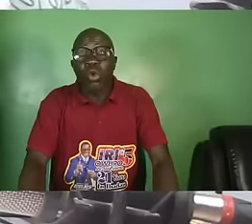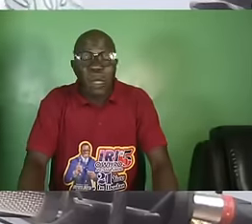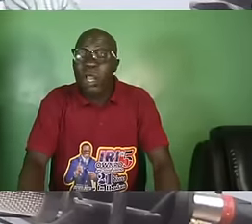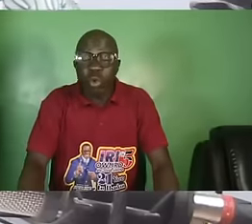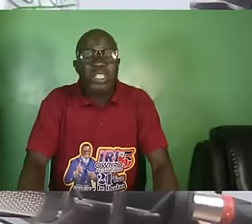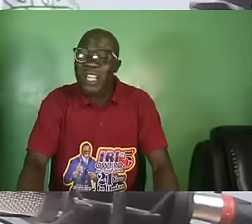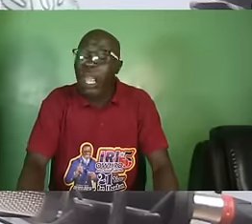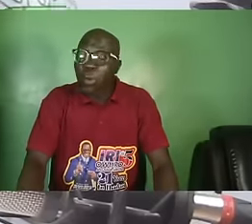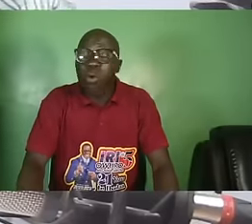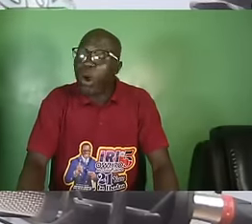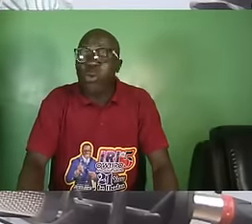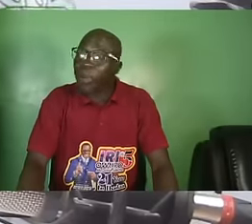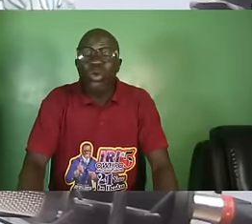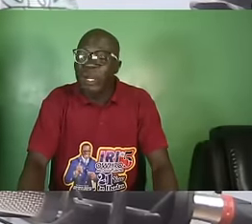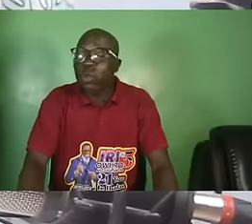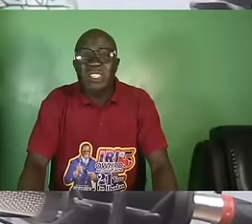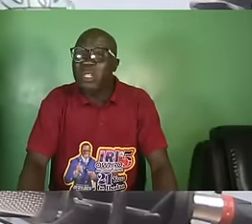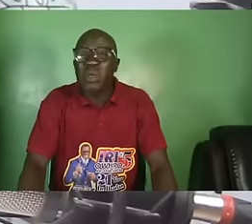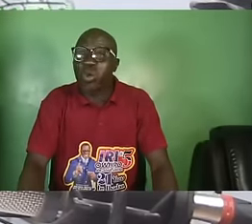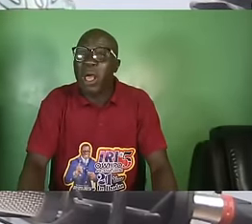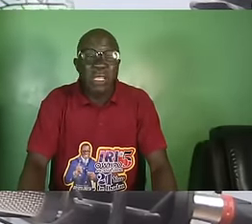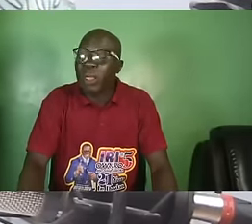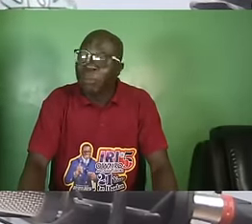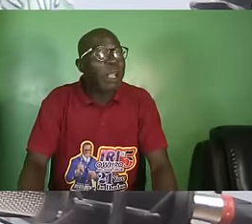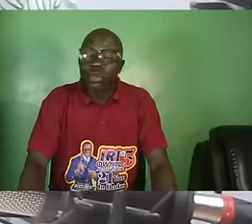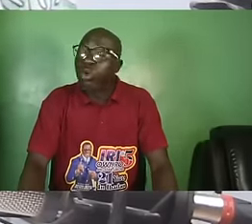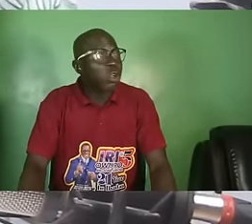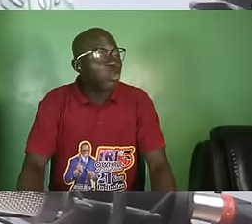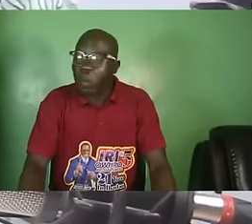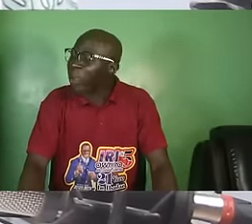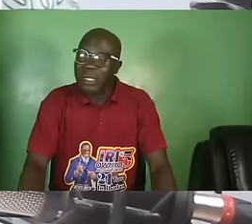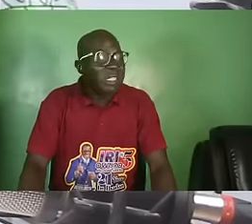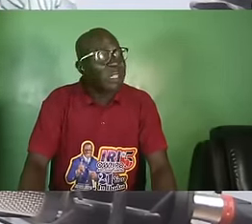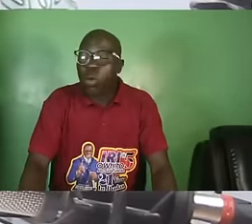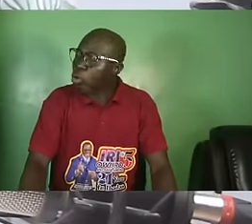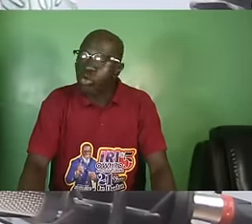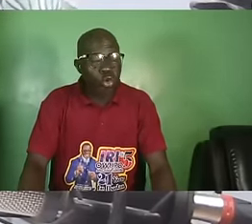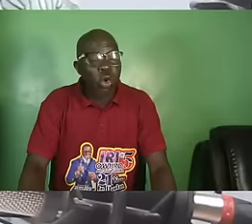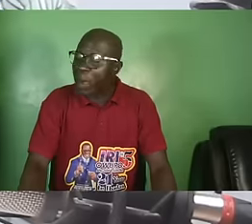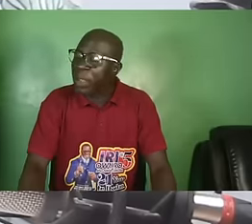Yeah.